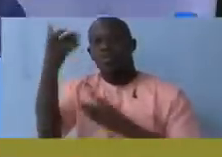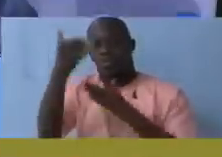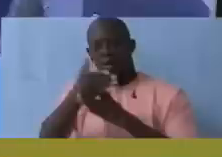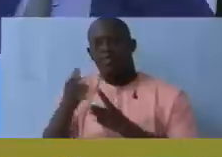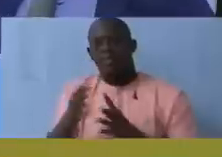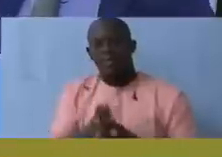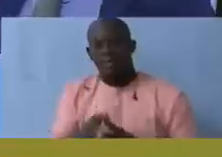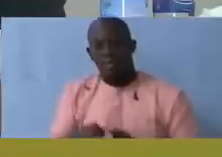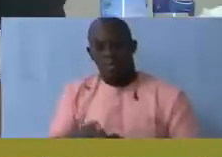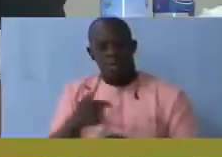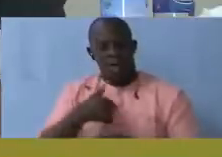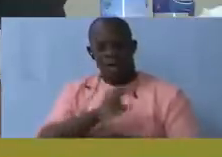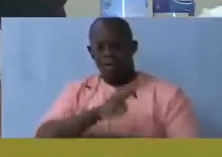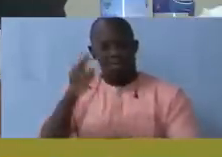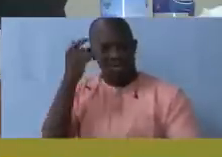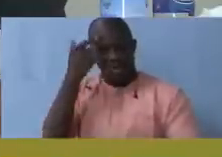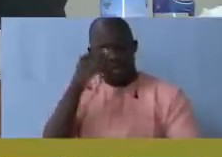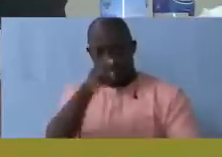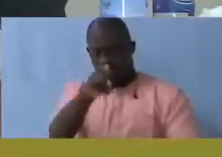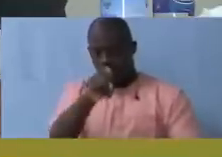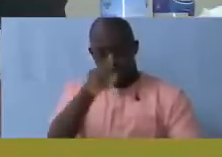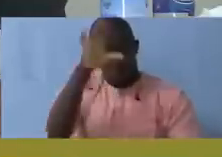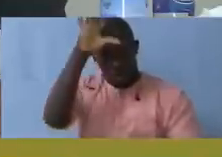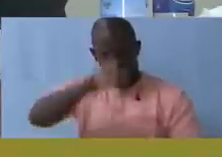I'm not sure you understand my question.